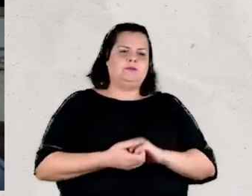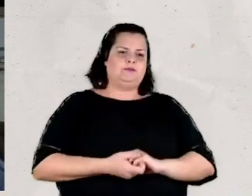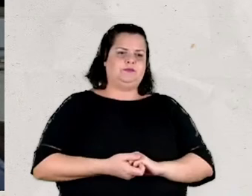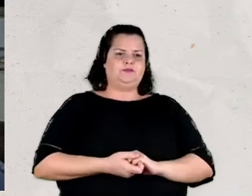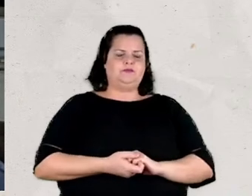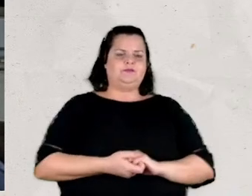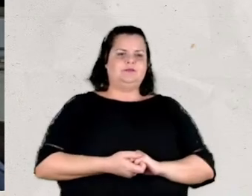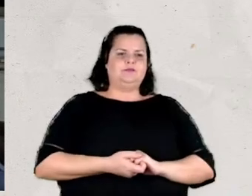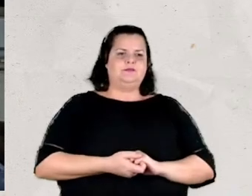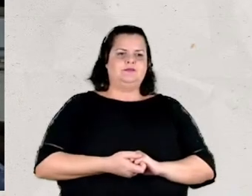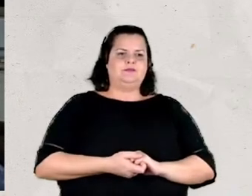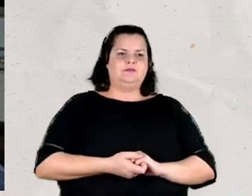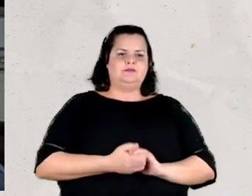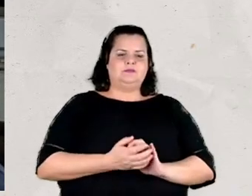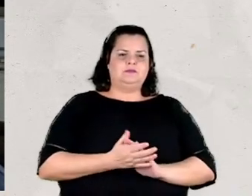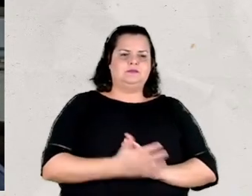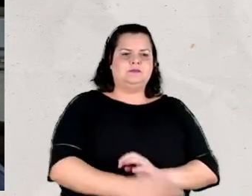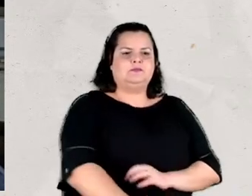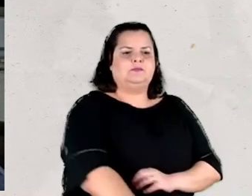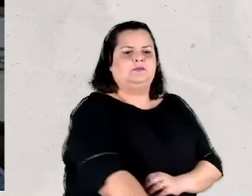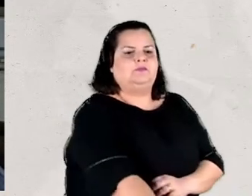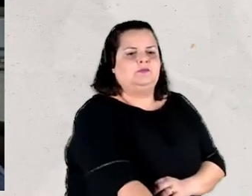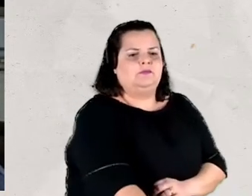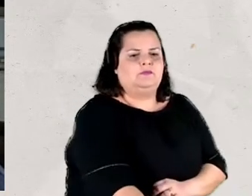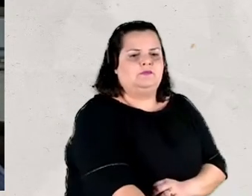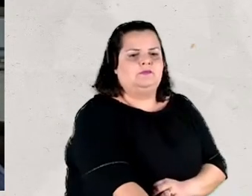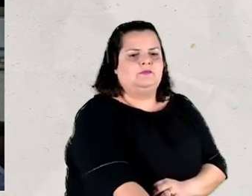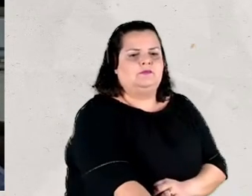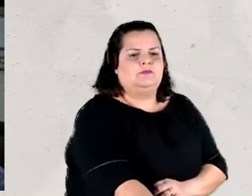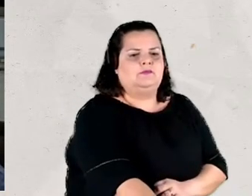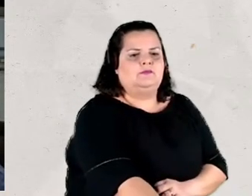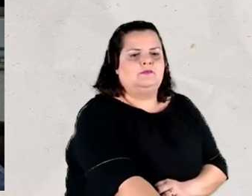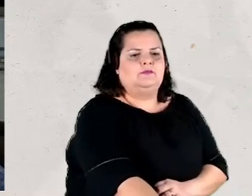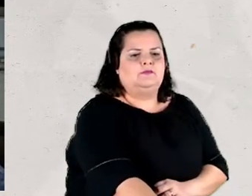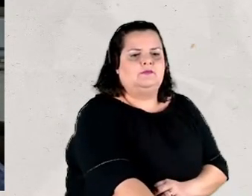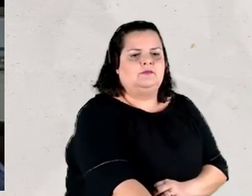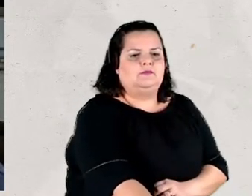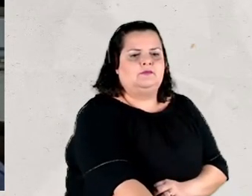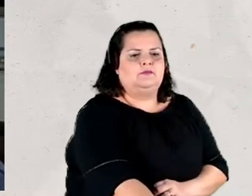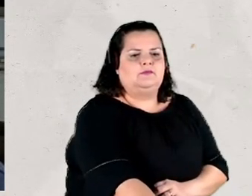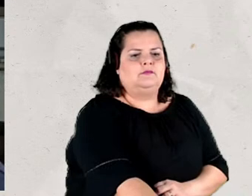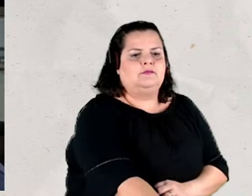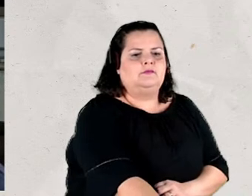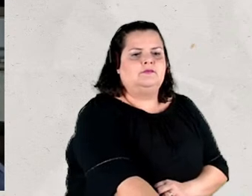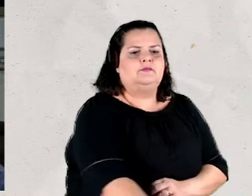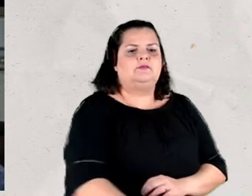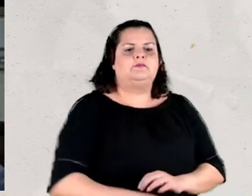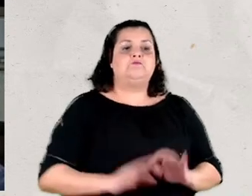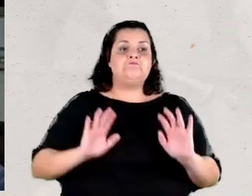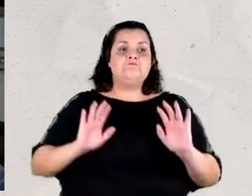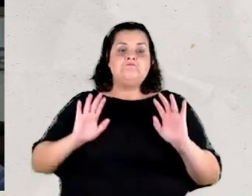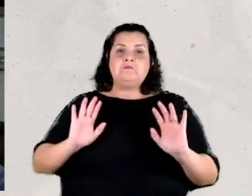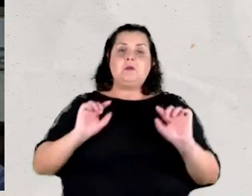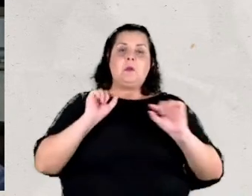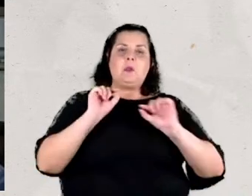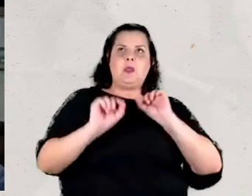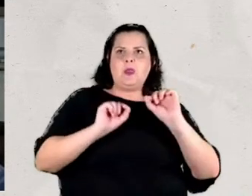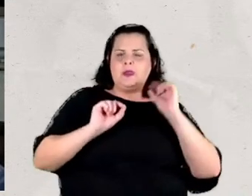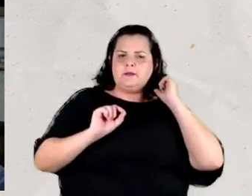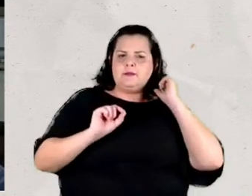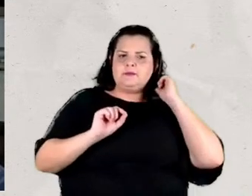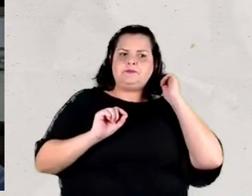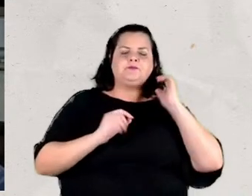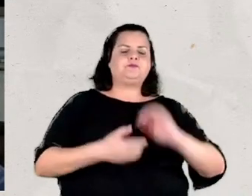Well, first of all, it's wonderful to be with all of you, and thank you for honoring my